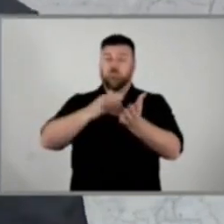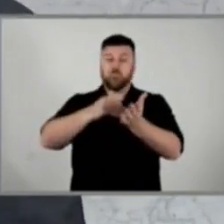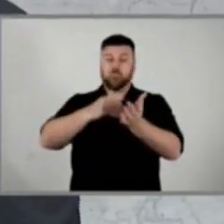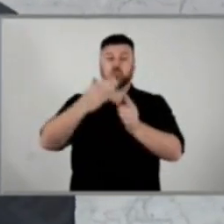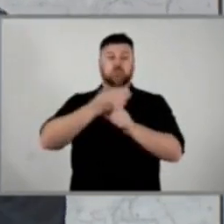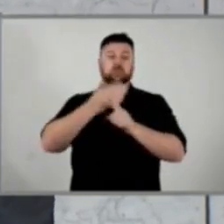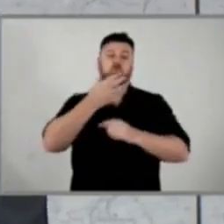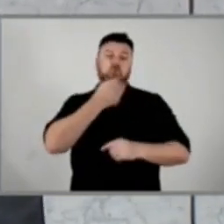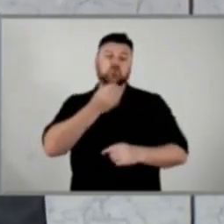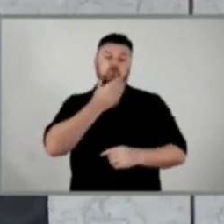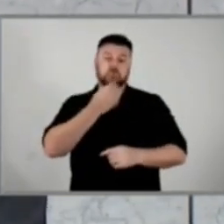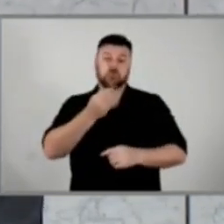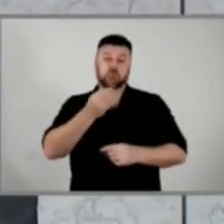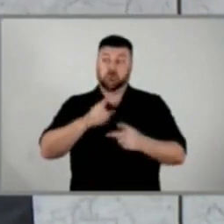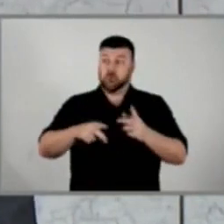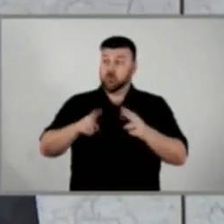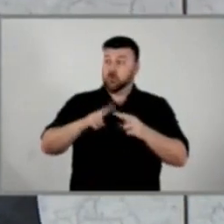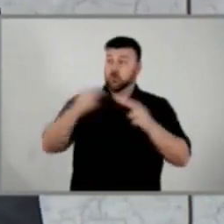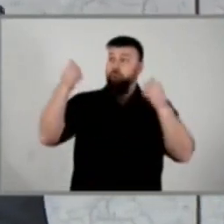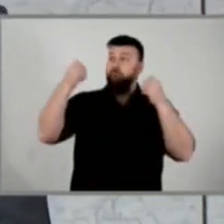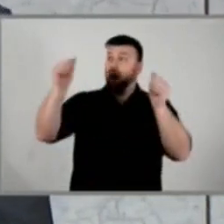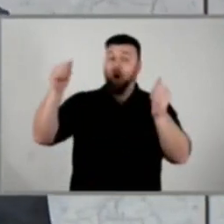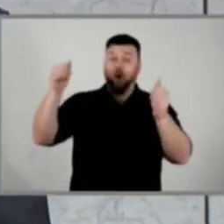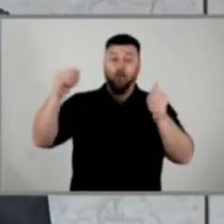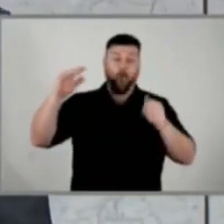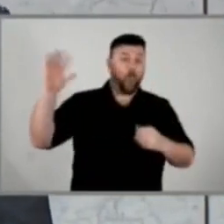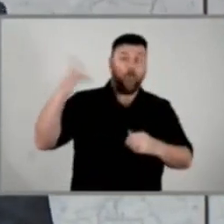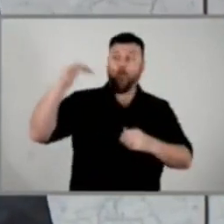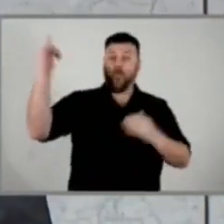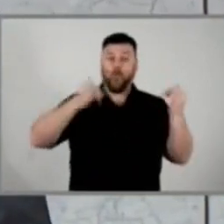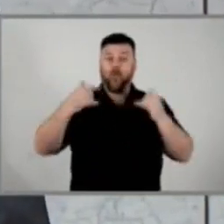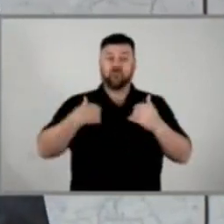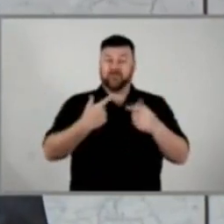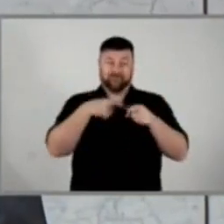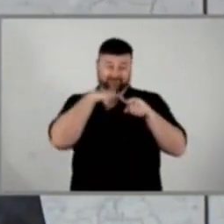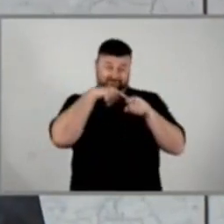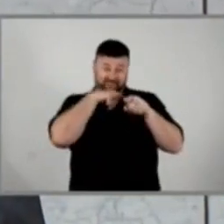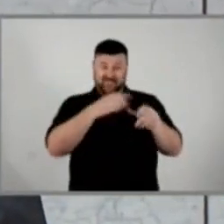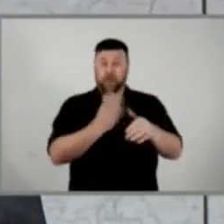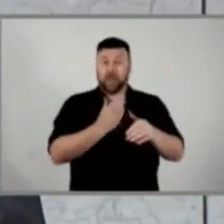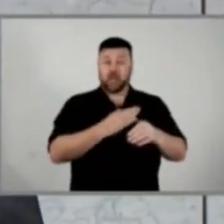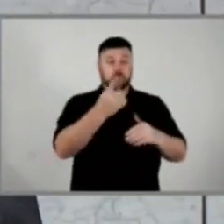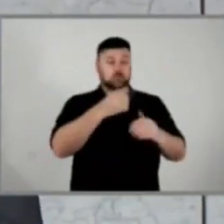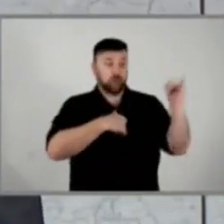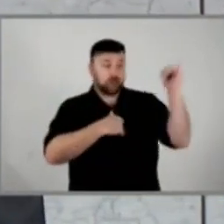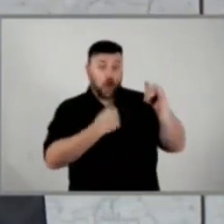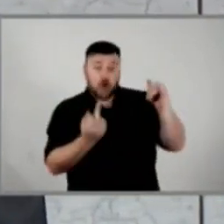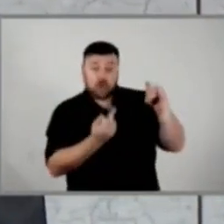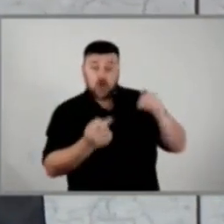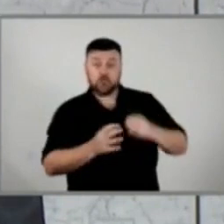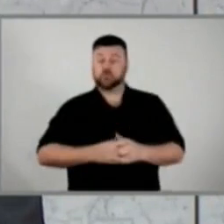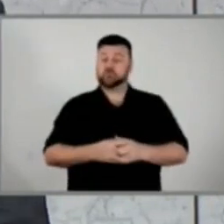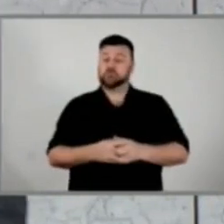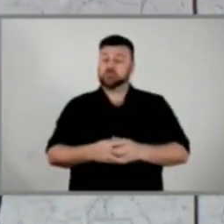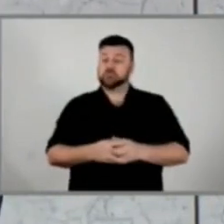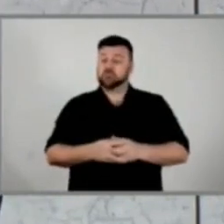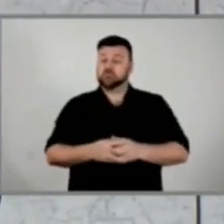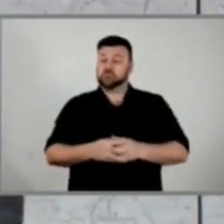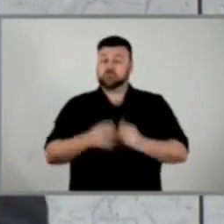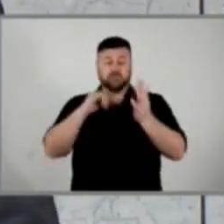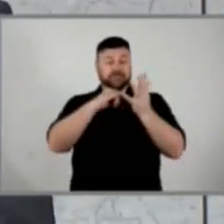dependent on many factors. It's going to be dependent on the flights. It's going to be dependent on the continued cooperation of the states and territories.